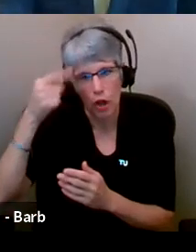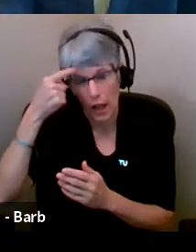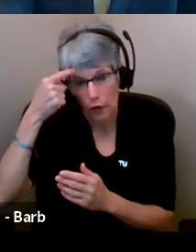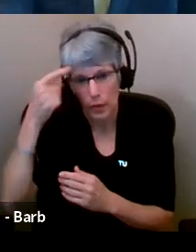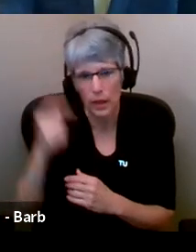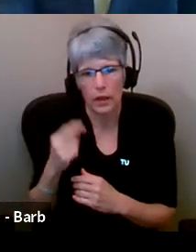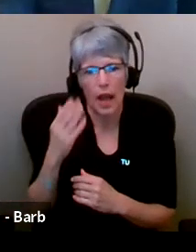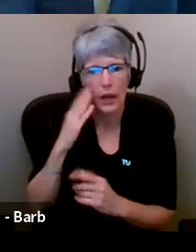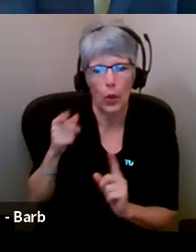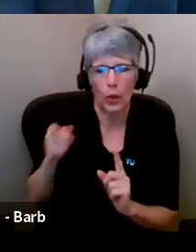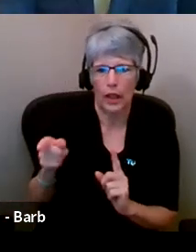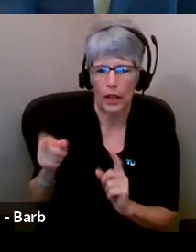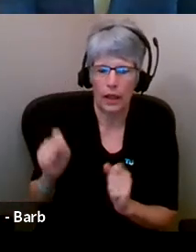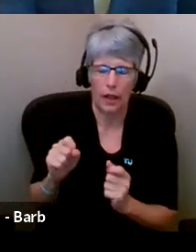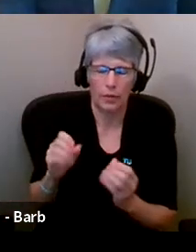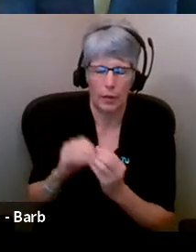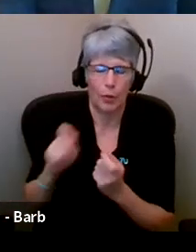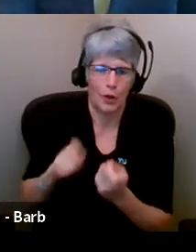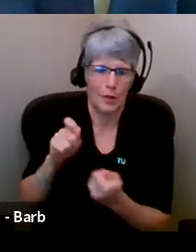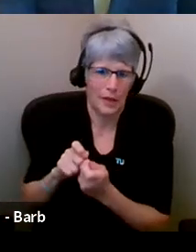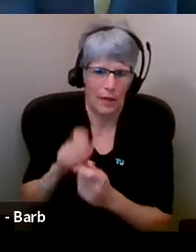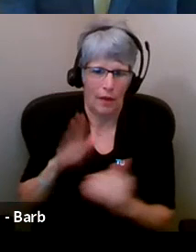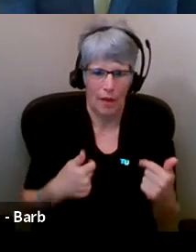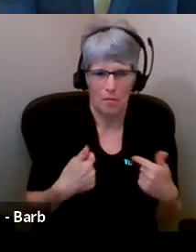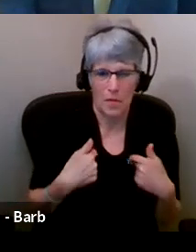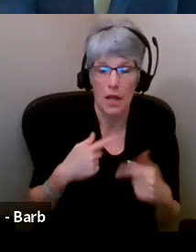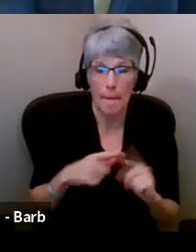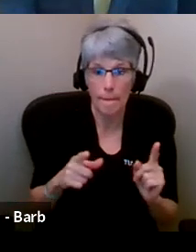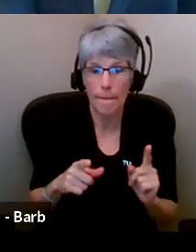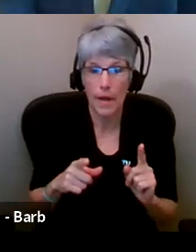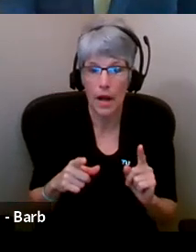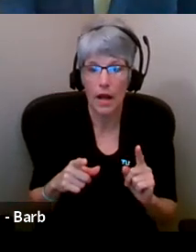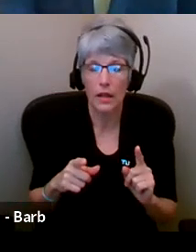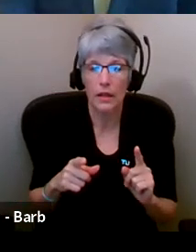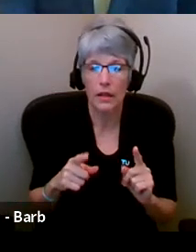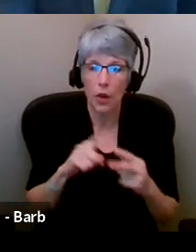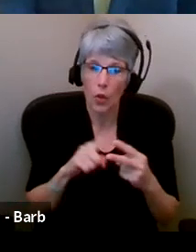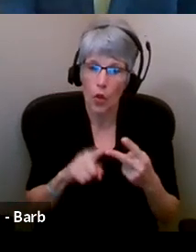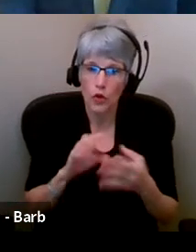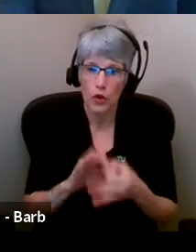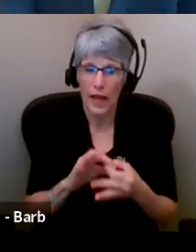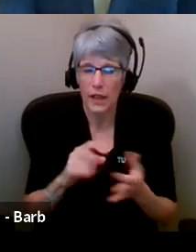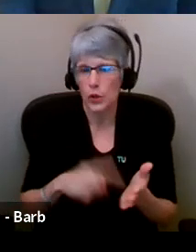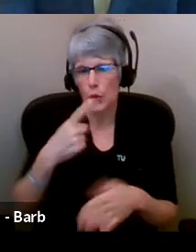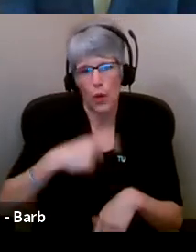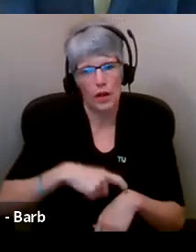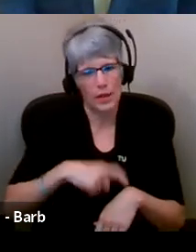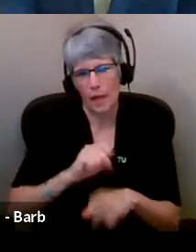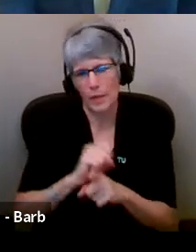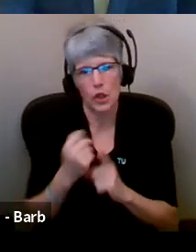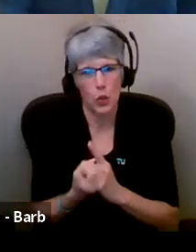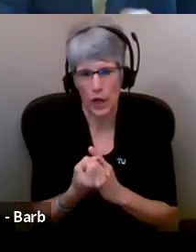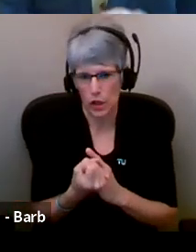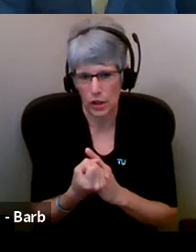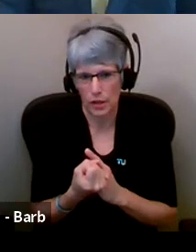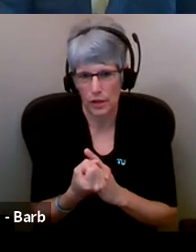that he'll be more specific than I will be, but I can tell you the fact that those are related to one-time situations, and the